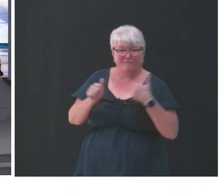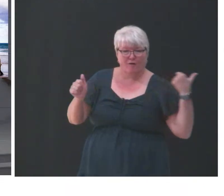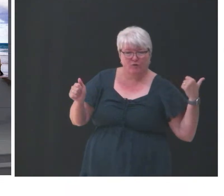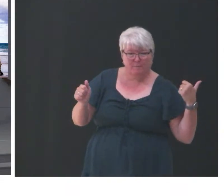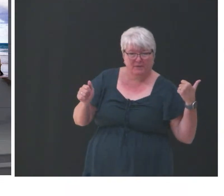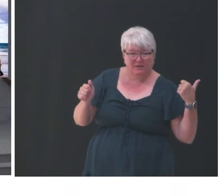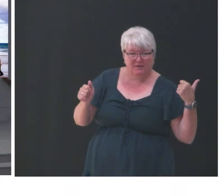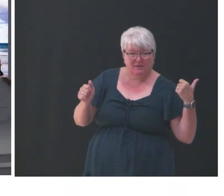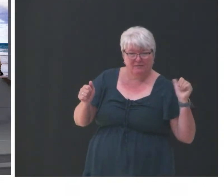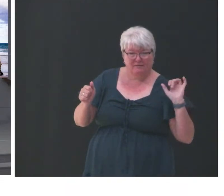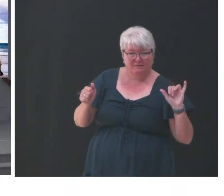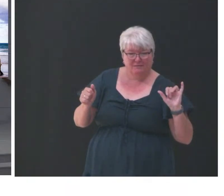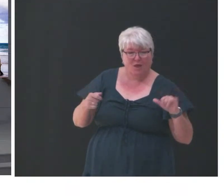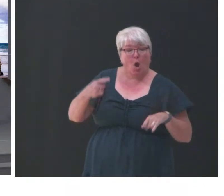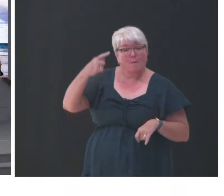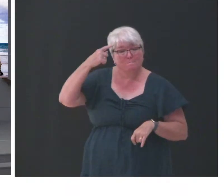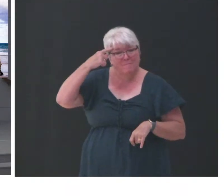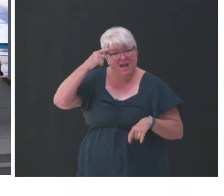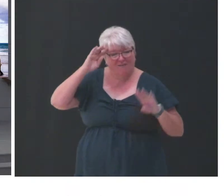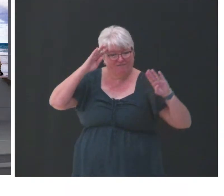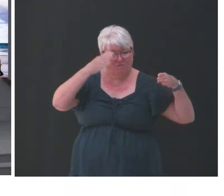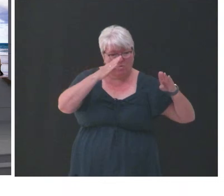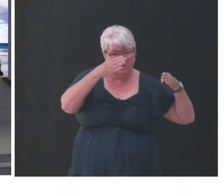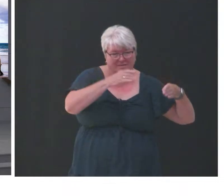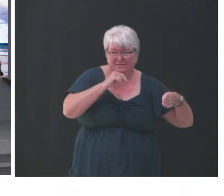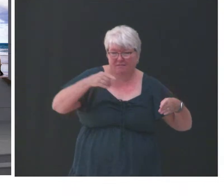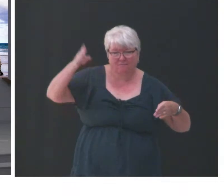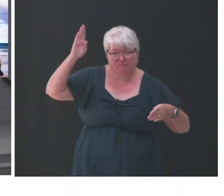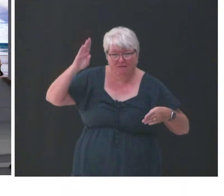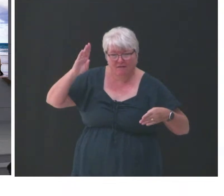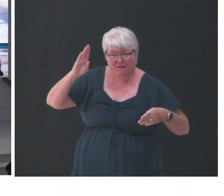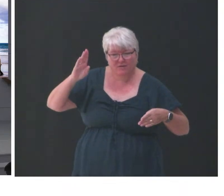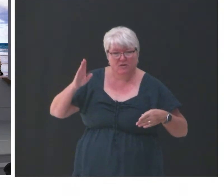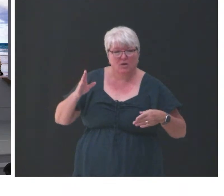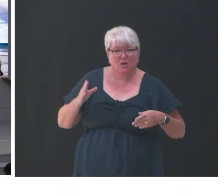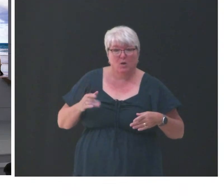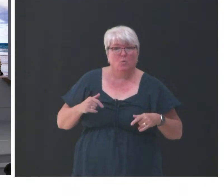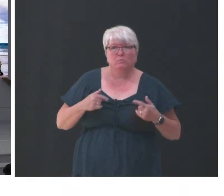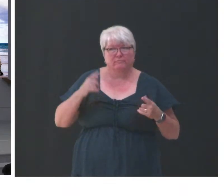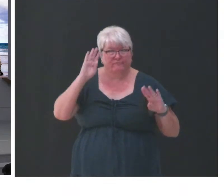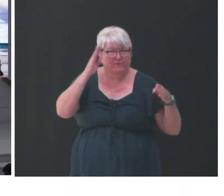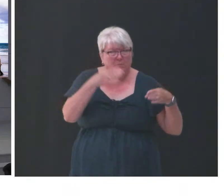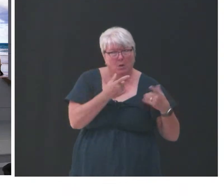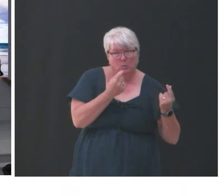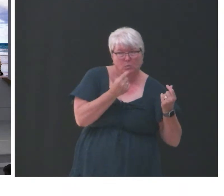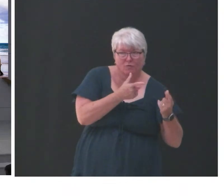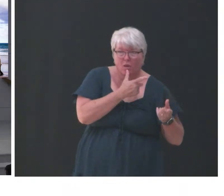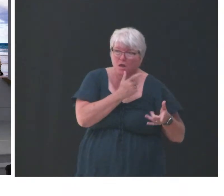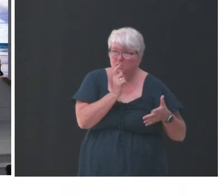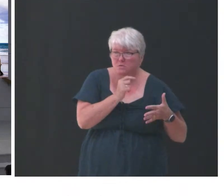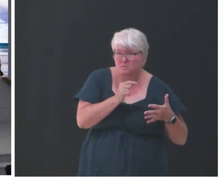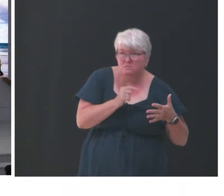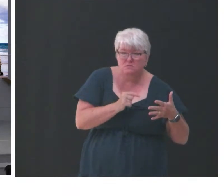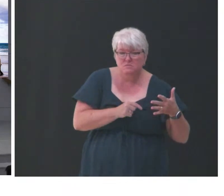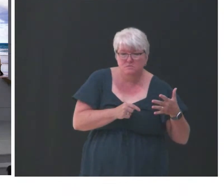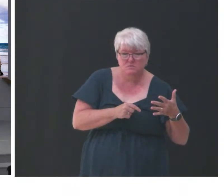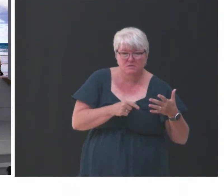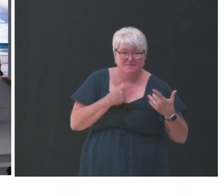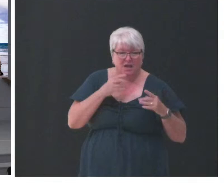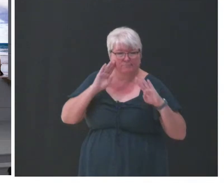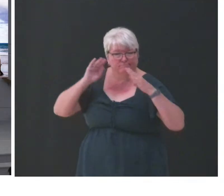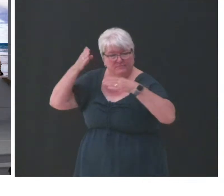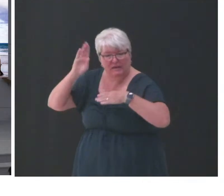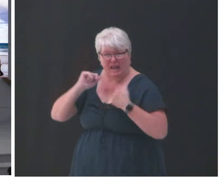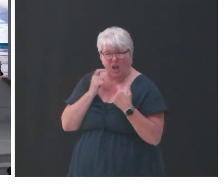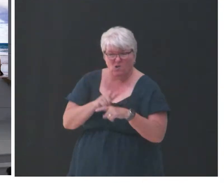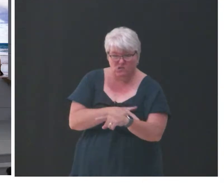me. But our mind is focused on things other than God. What are we going to have after lunch? Man, How